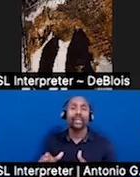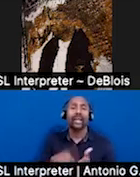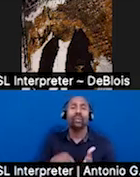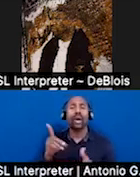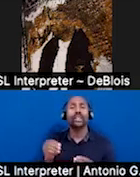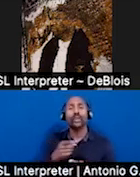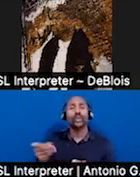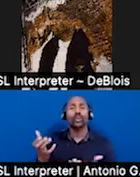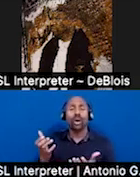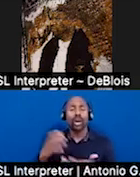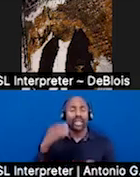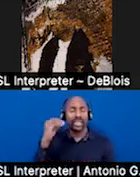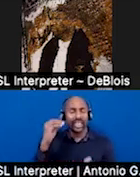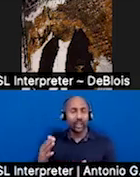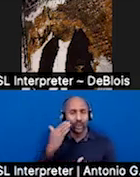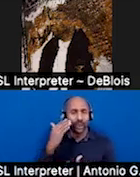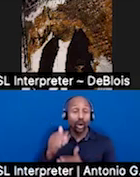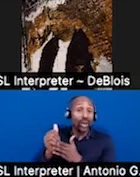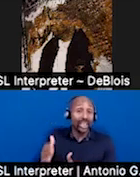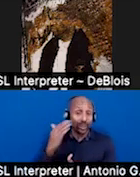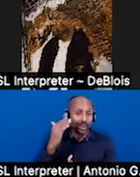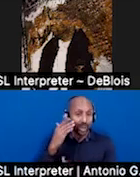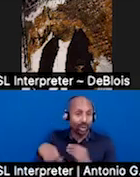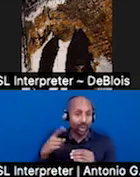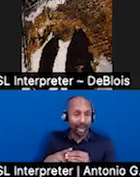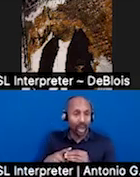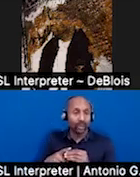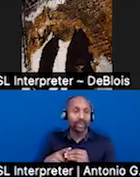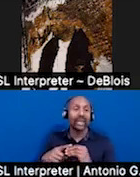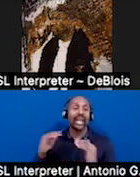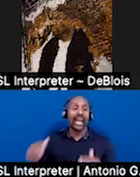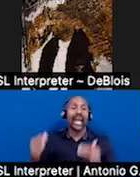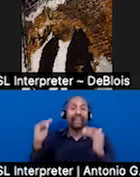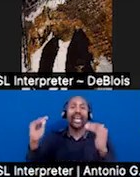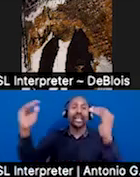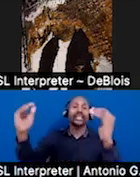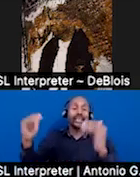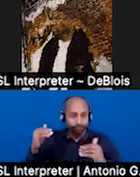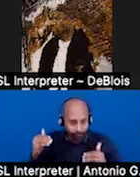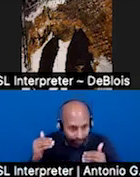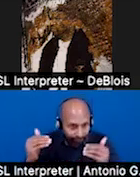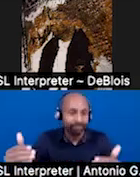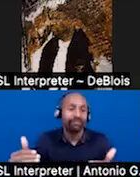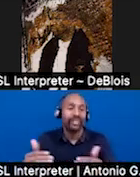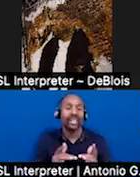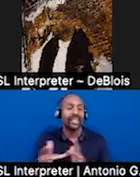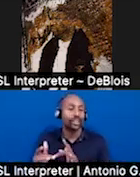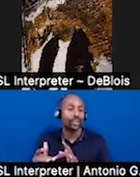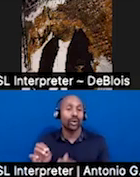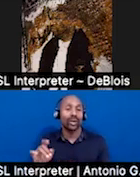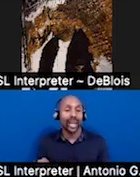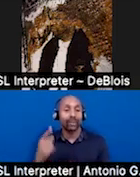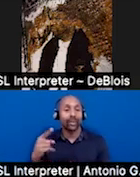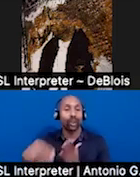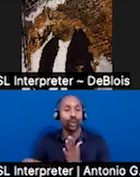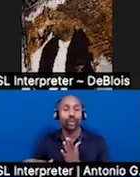digital equity for learners with disabilities? And I'll start with our student panelists, Ava and Salome, if either of you would like